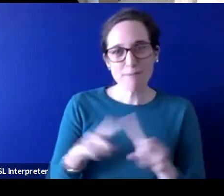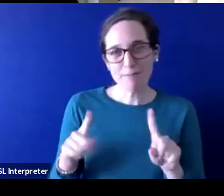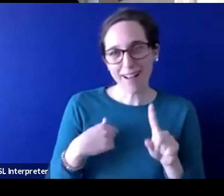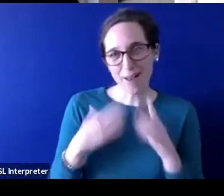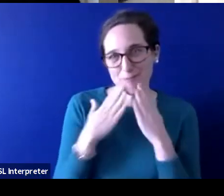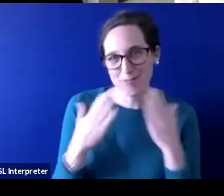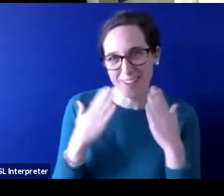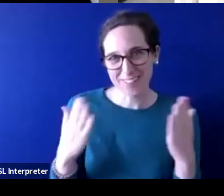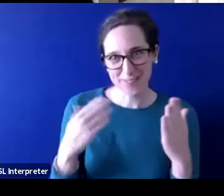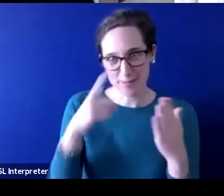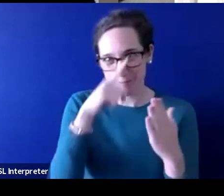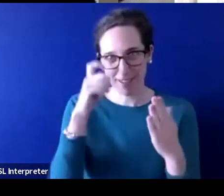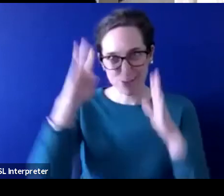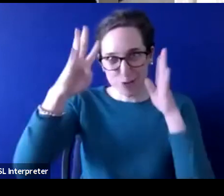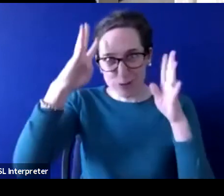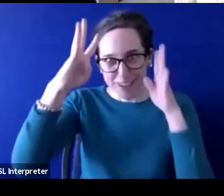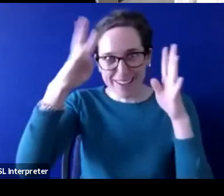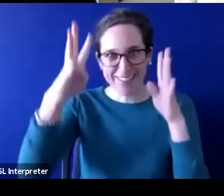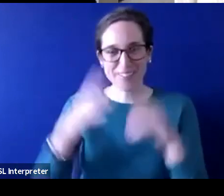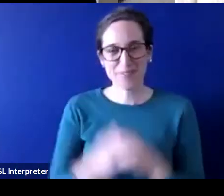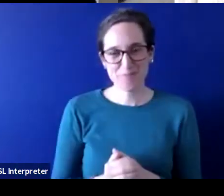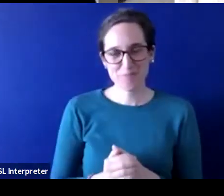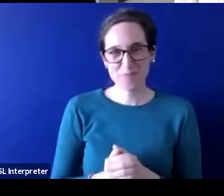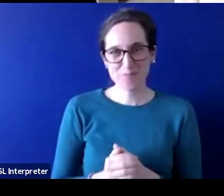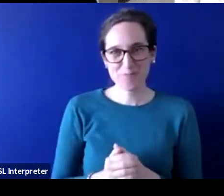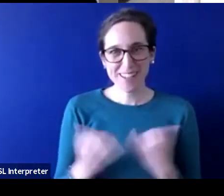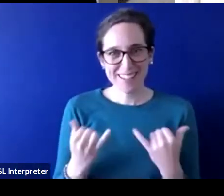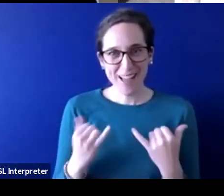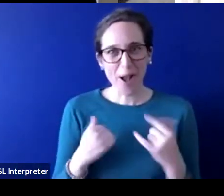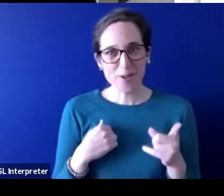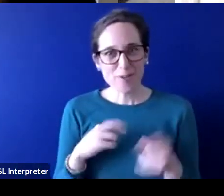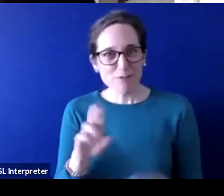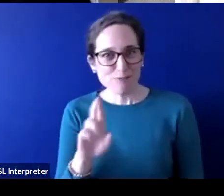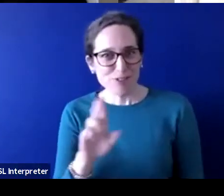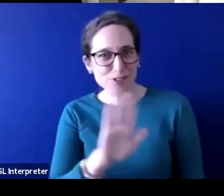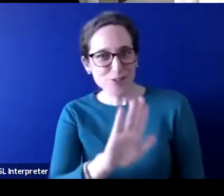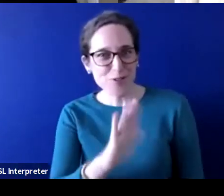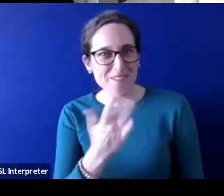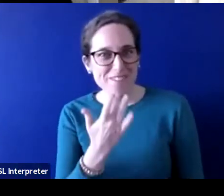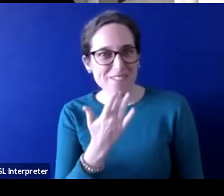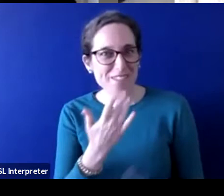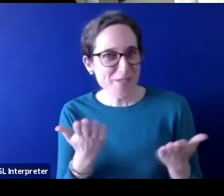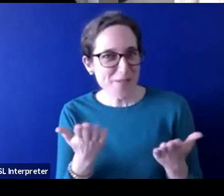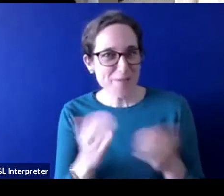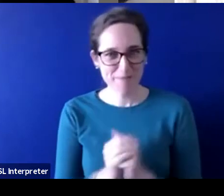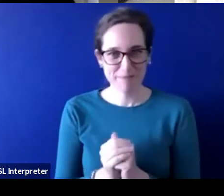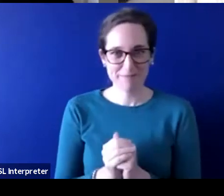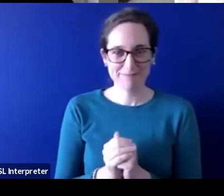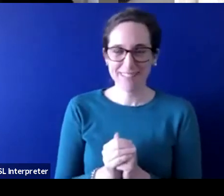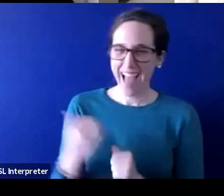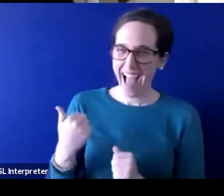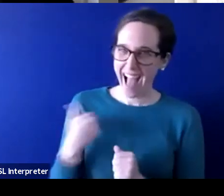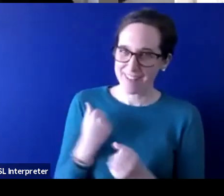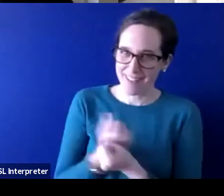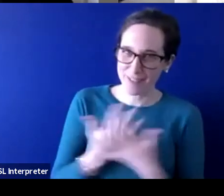of them. So yeah. Richard, what are your favorite spaces? So I have everything: